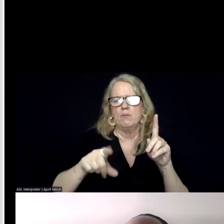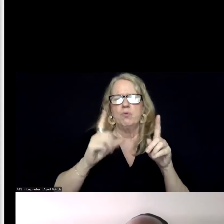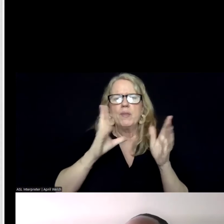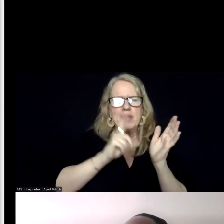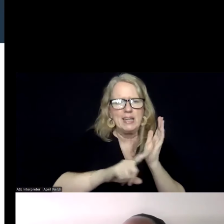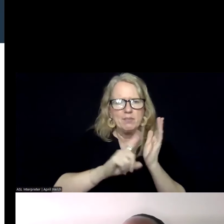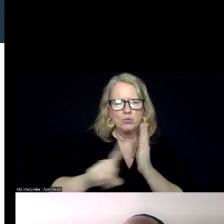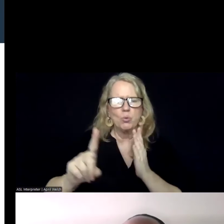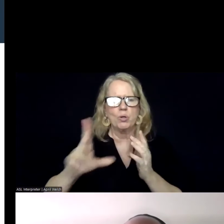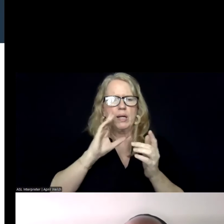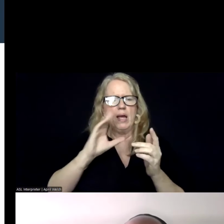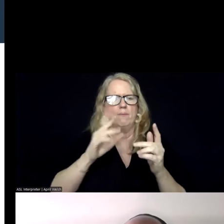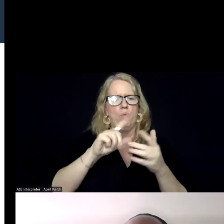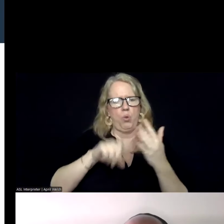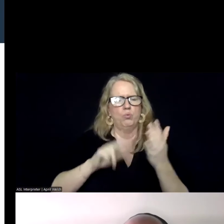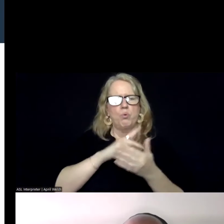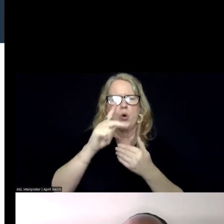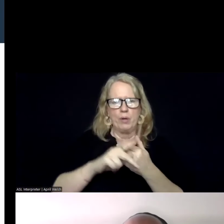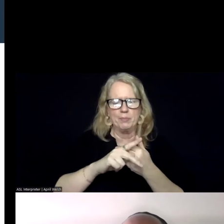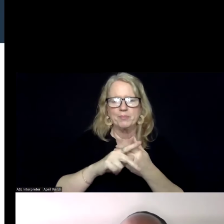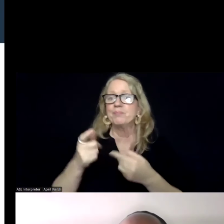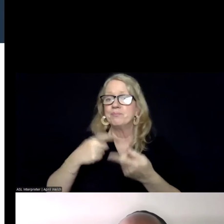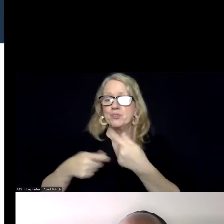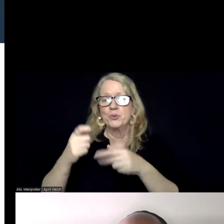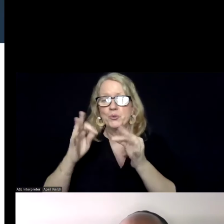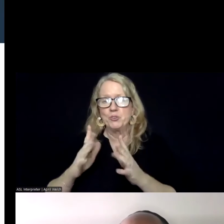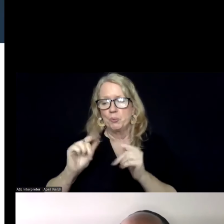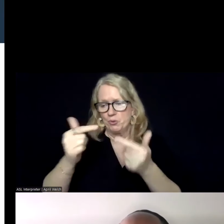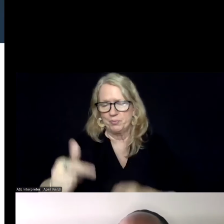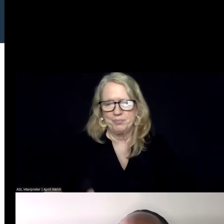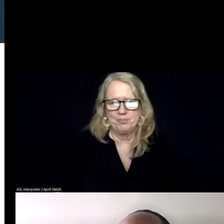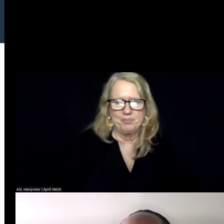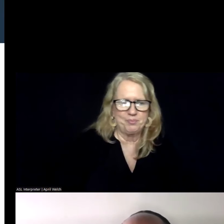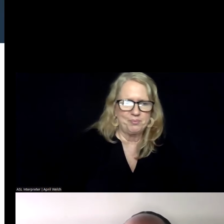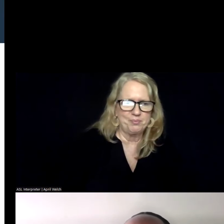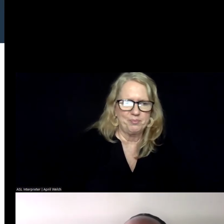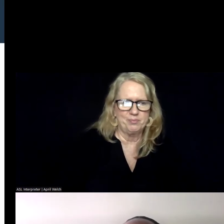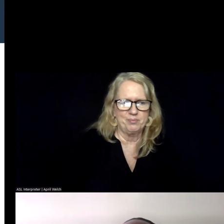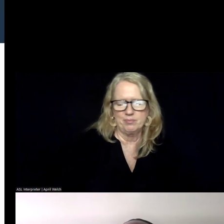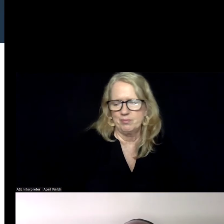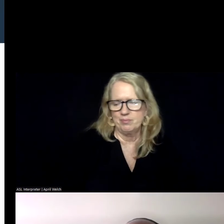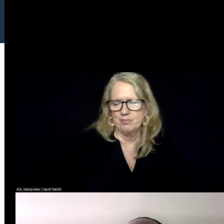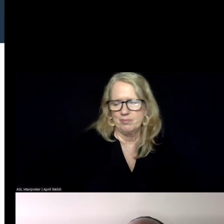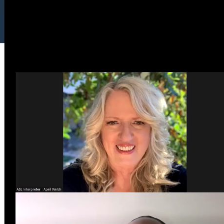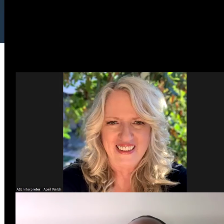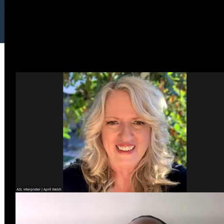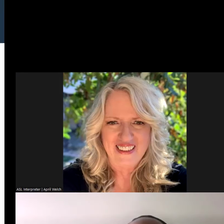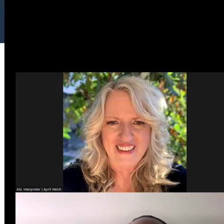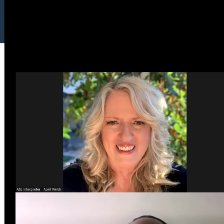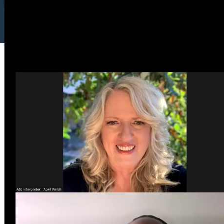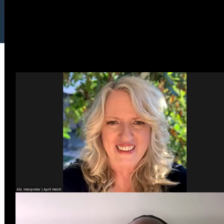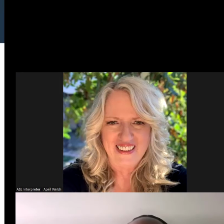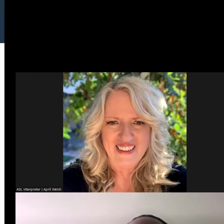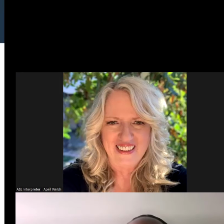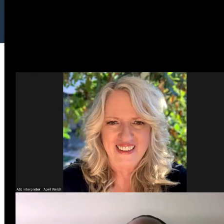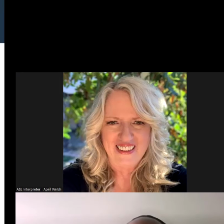of relevant programs. So crisis care has been a significant part of this, and I mentioned this